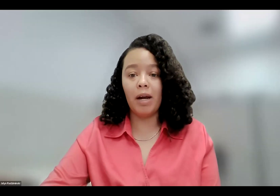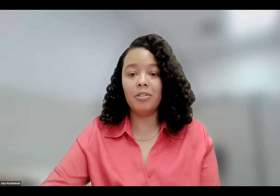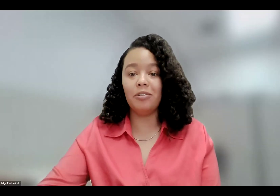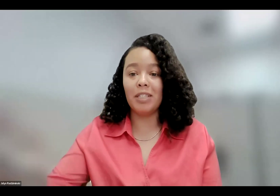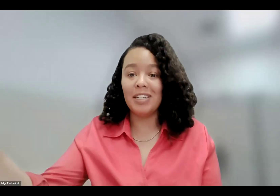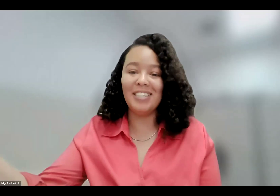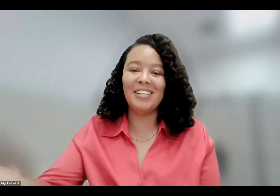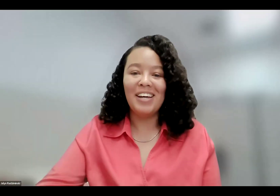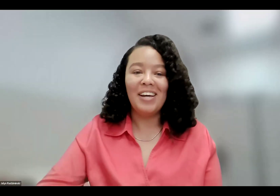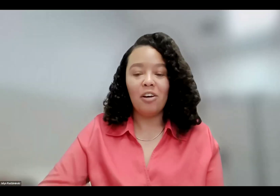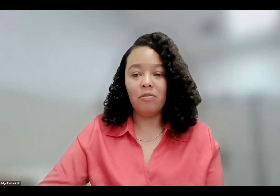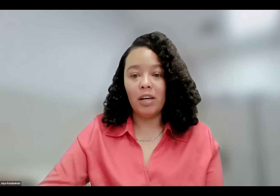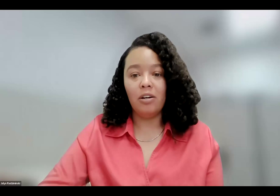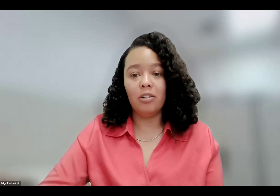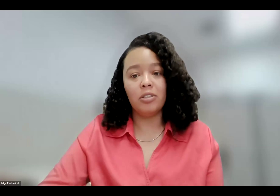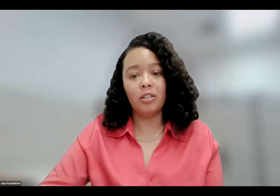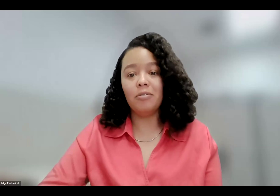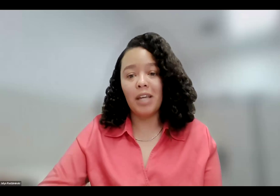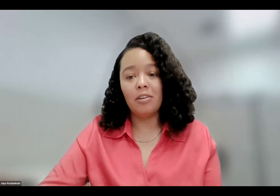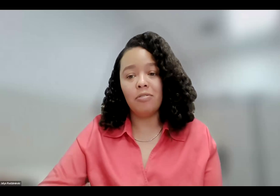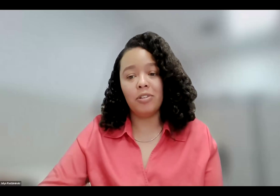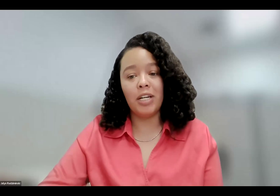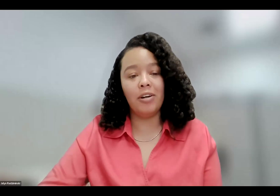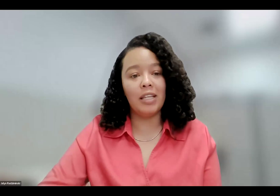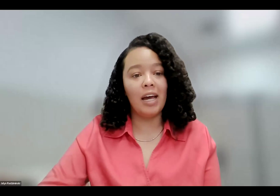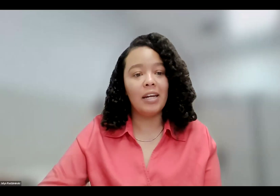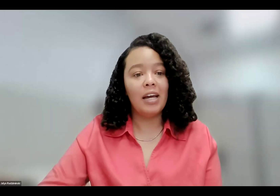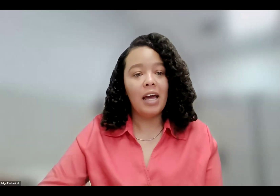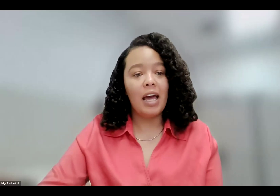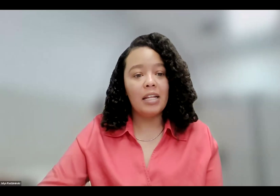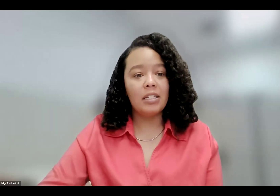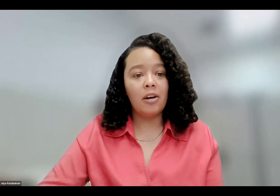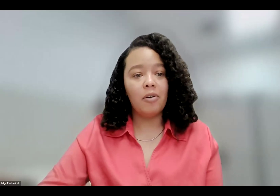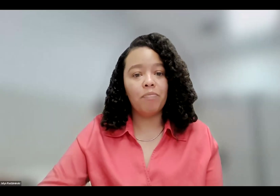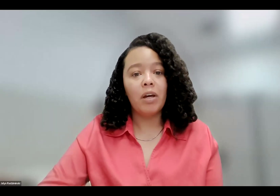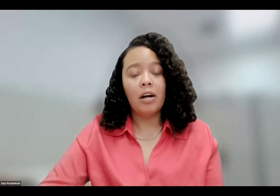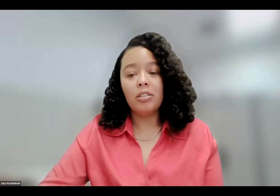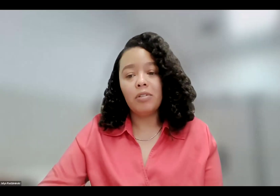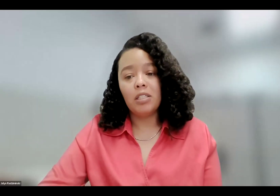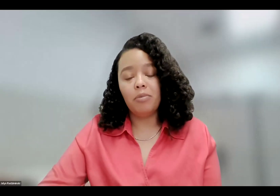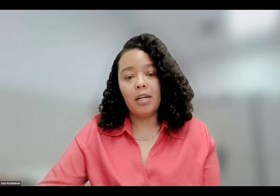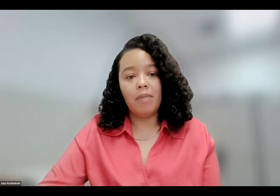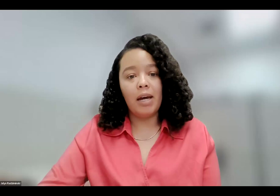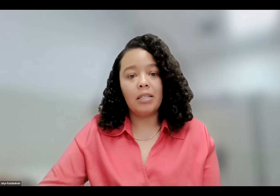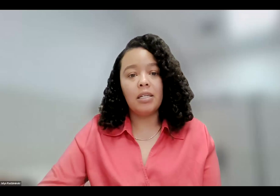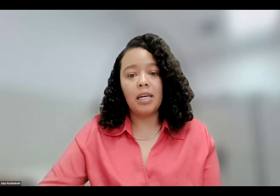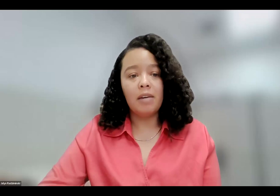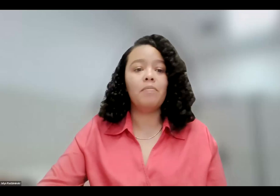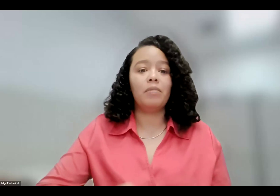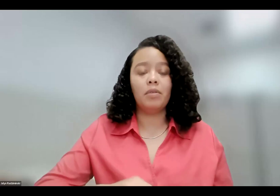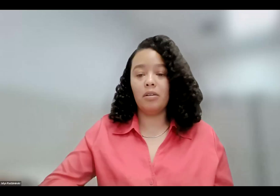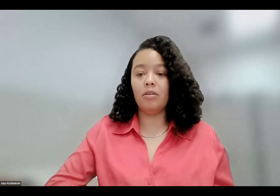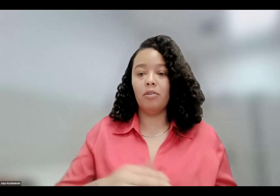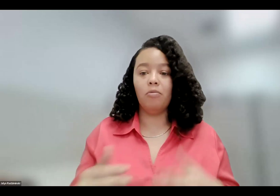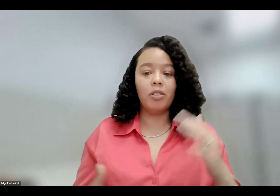everyone around you, which isn't helpful at all. So thank you for sharing that. And I also wanted to bring it back to